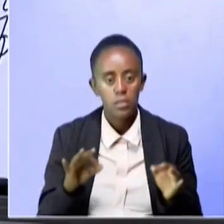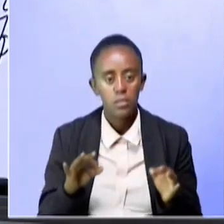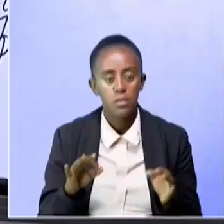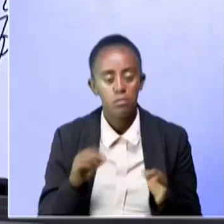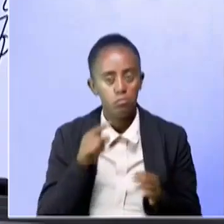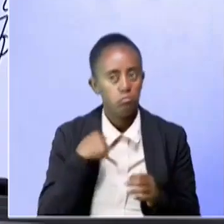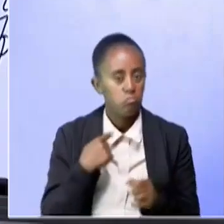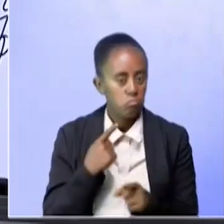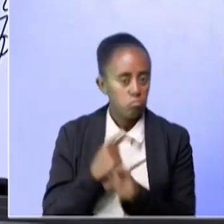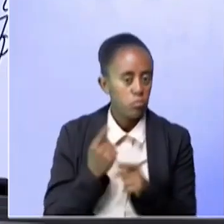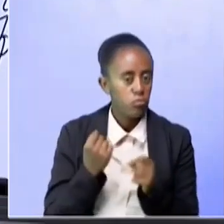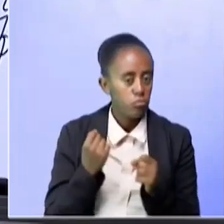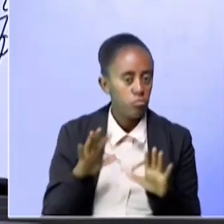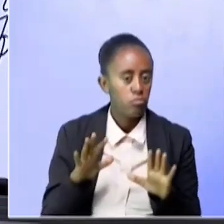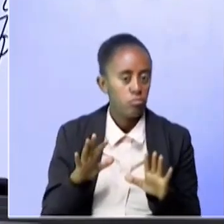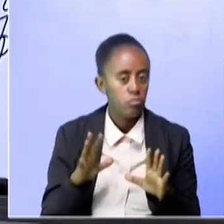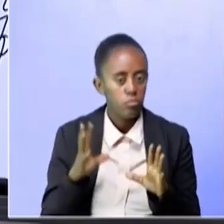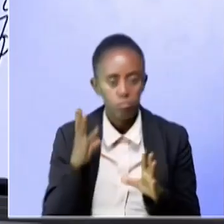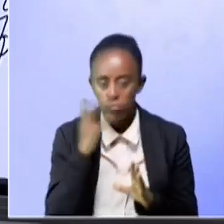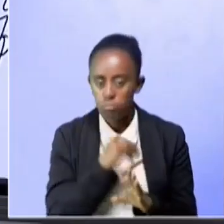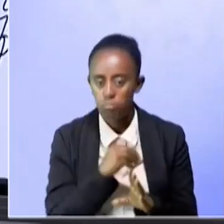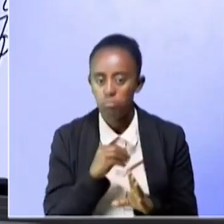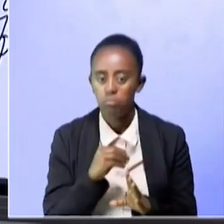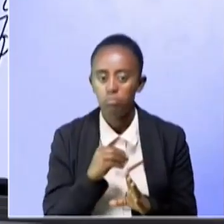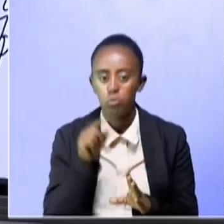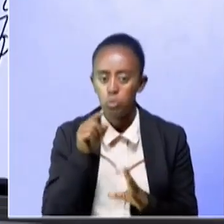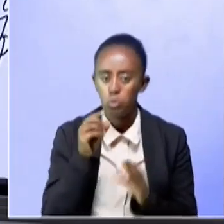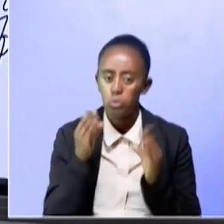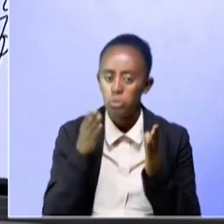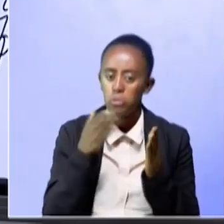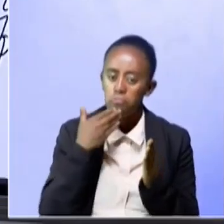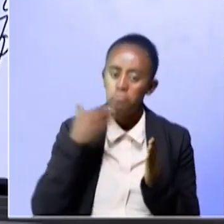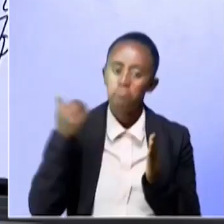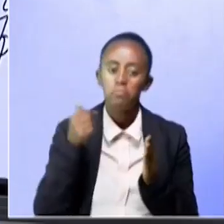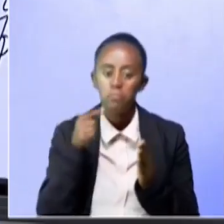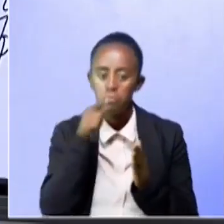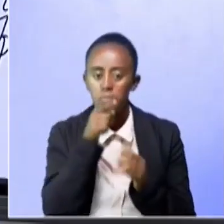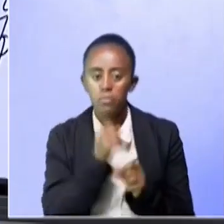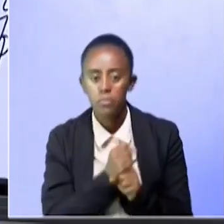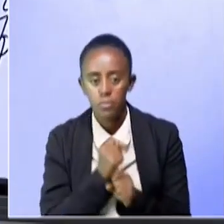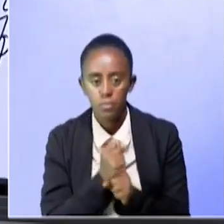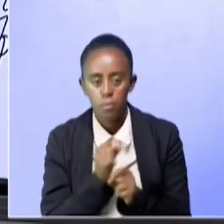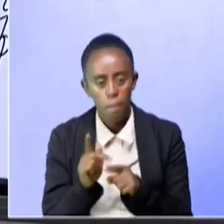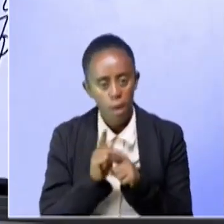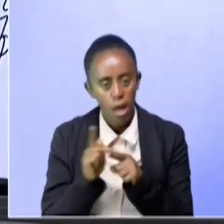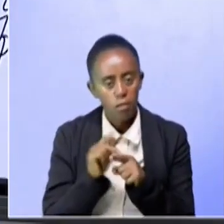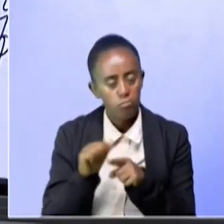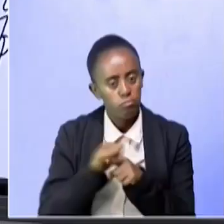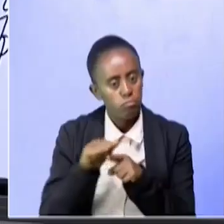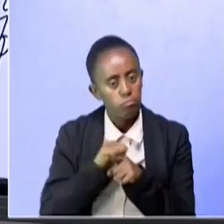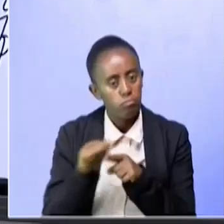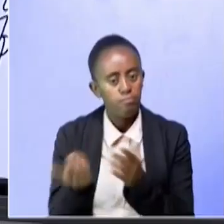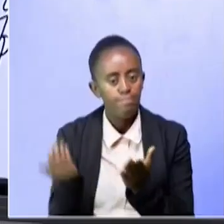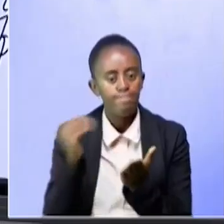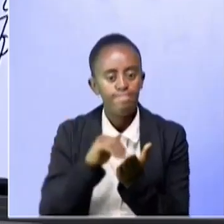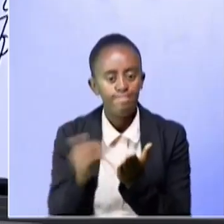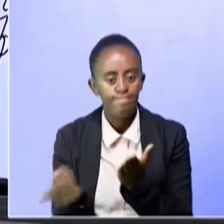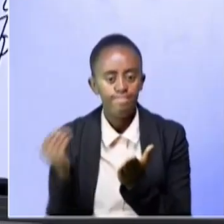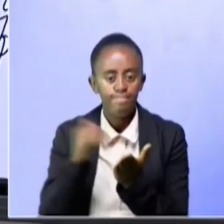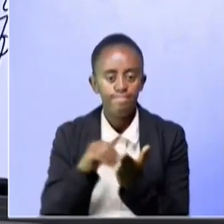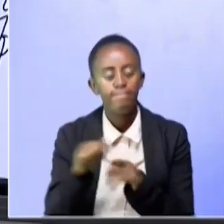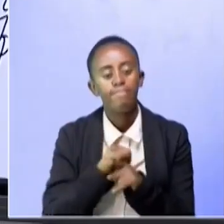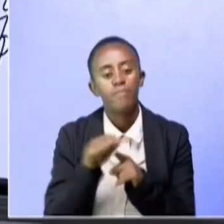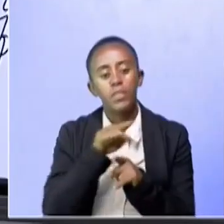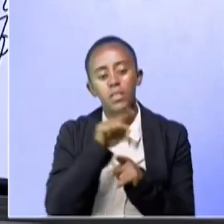you have done your job beautifully, better than your teacher. Practice again and again and using these vocabularies in